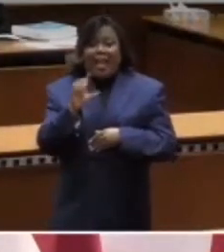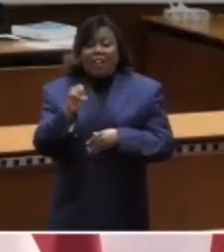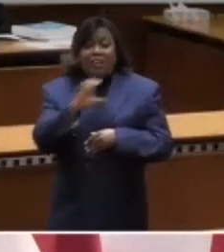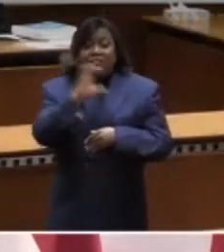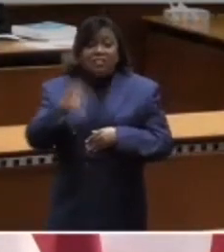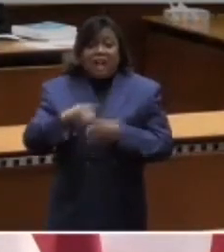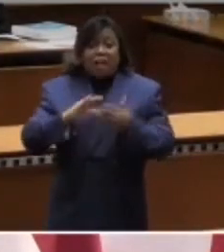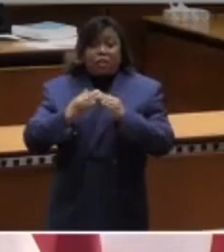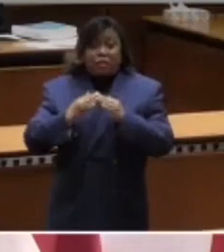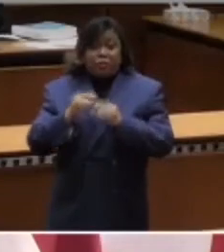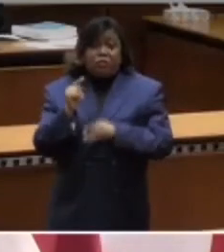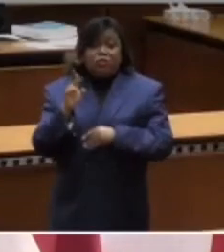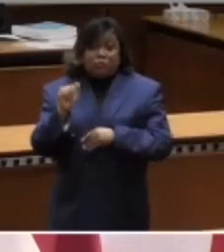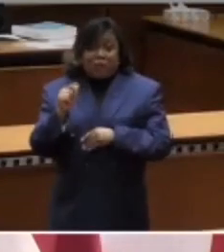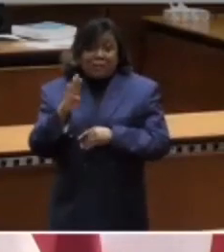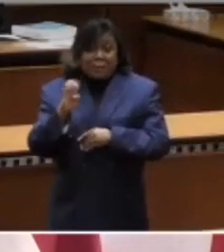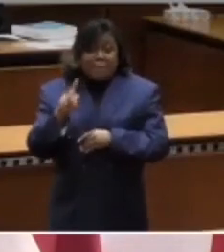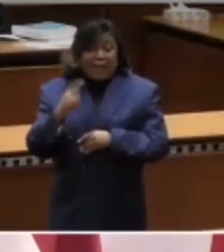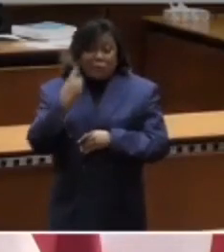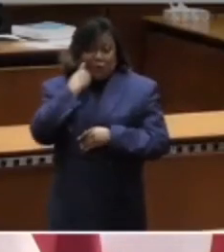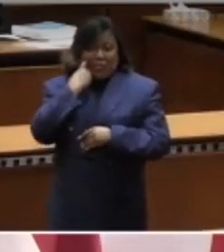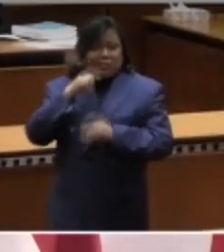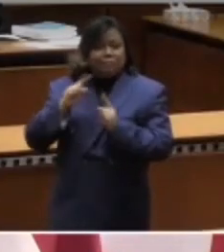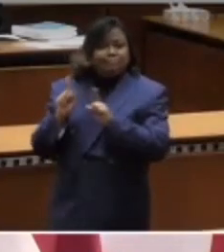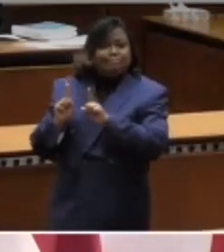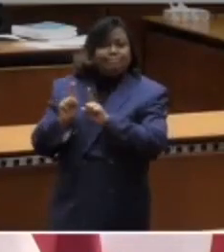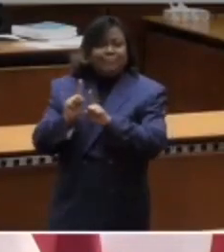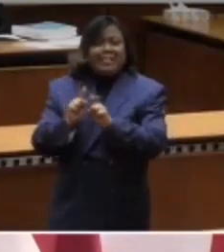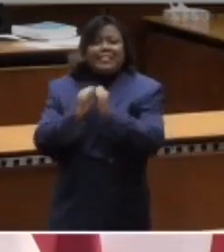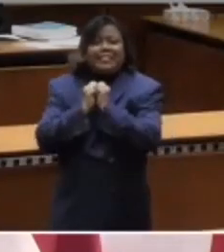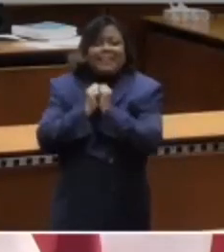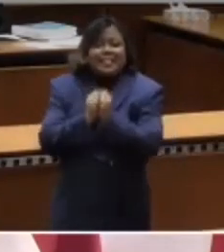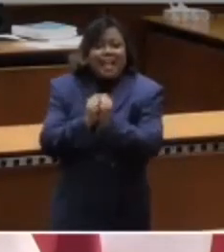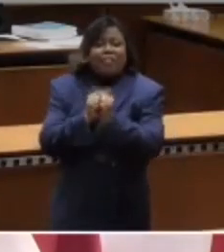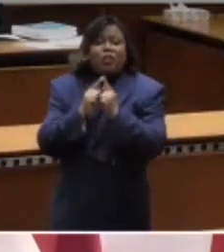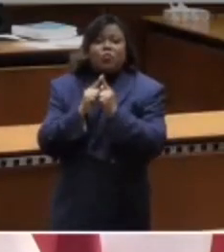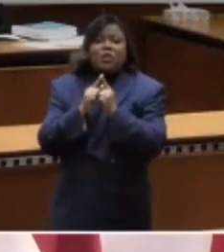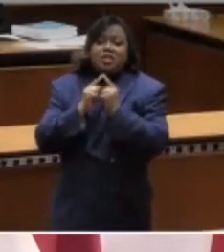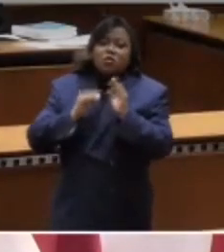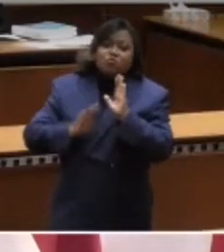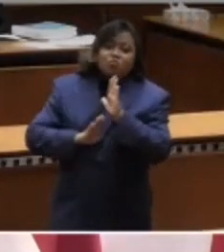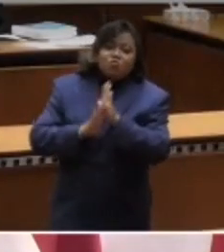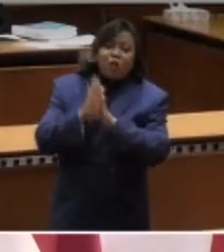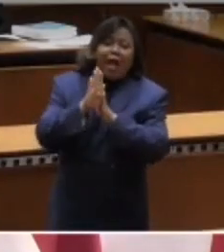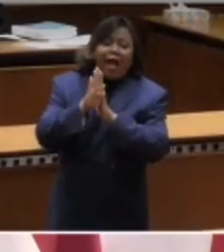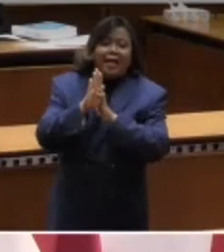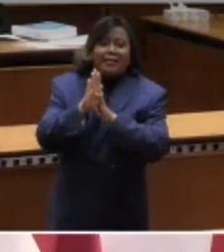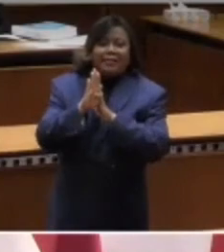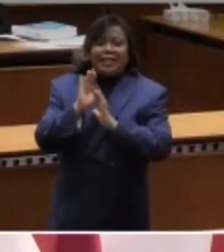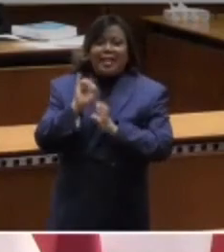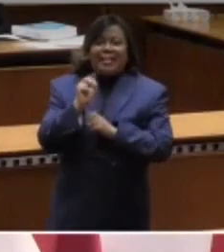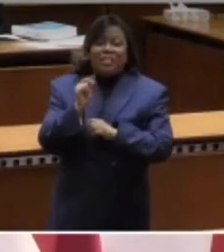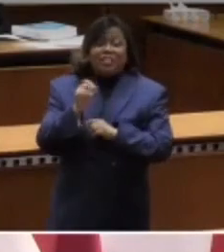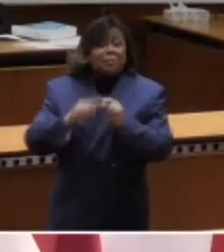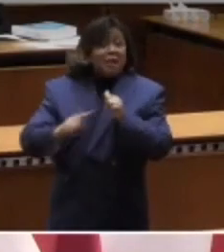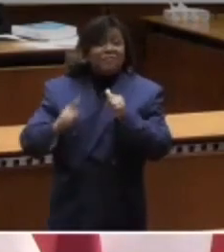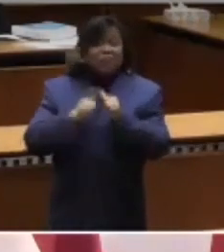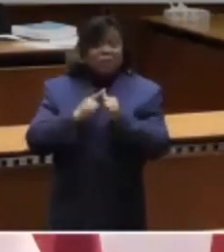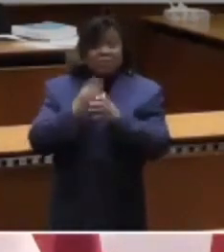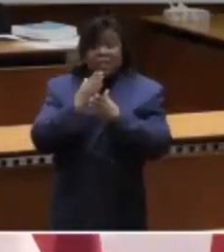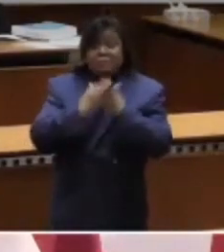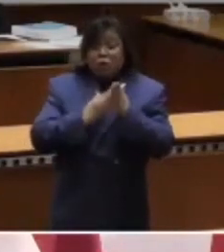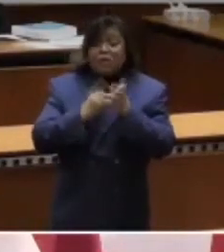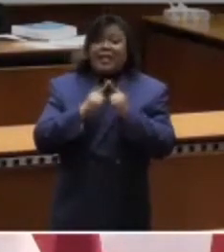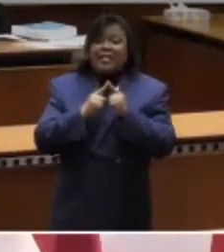the Chicago Community Trust. We recently stood up the Together We Rise initiative. The first